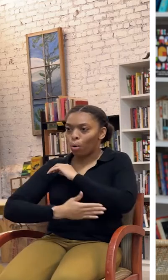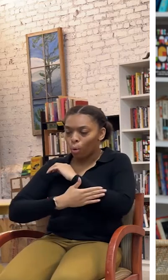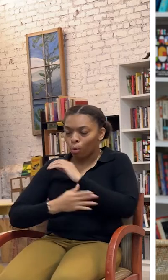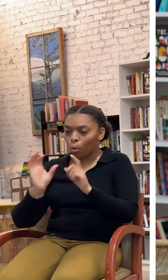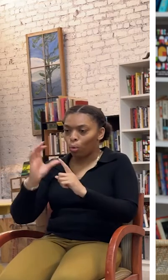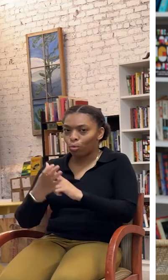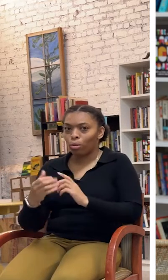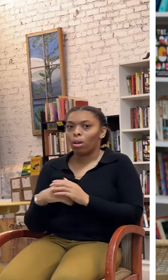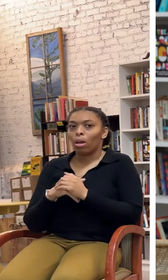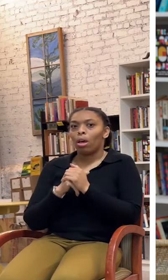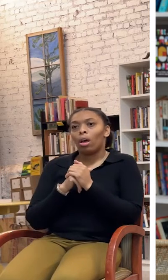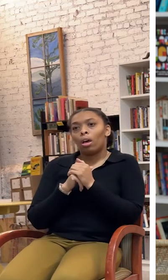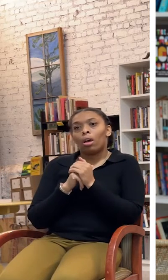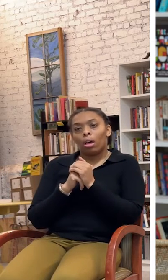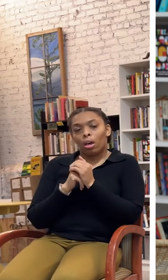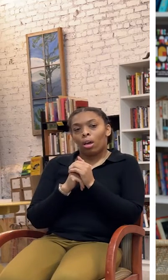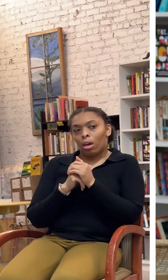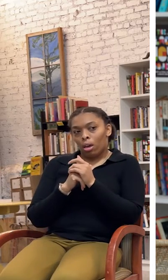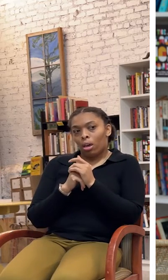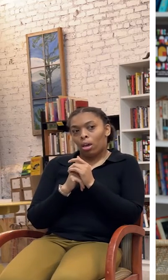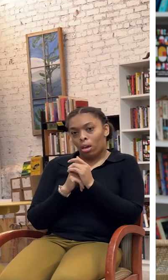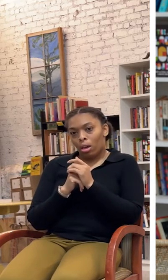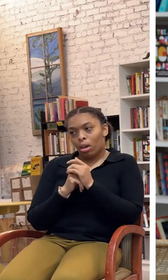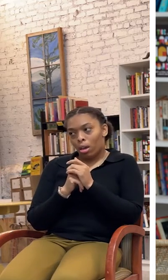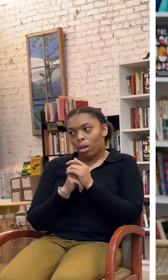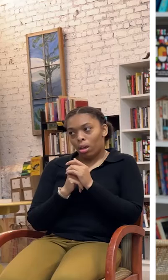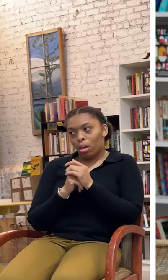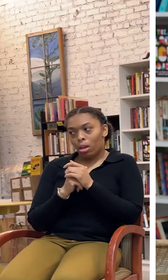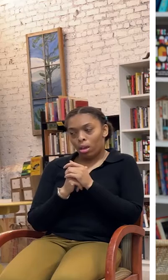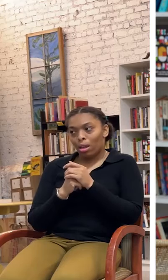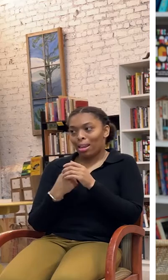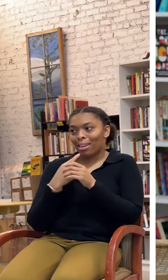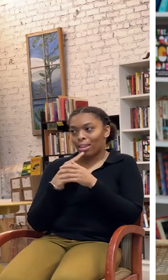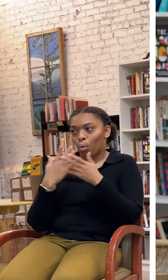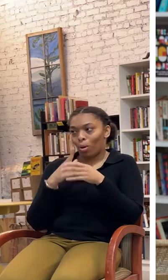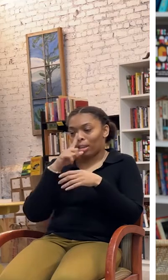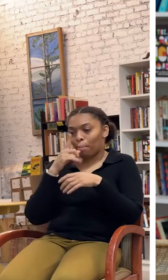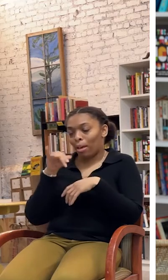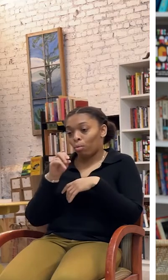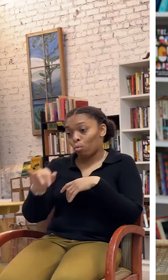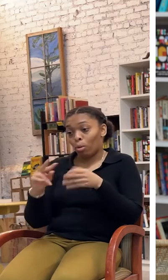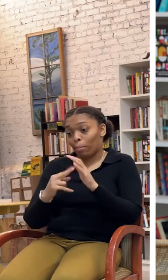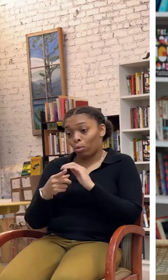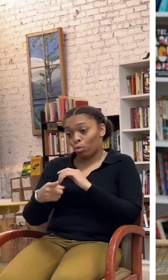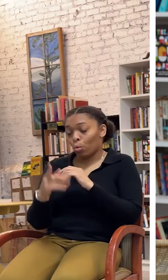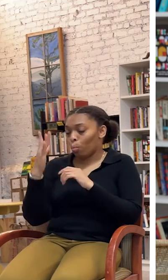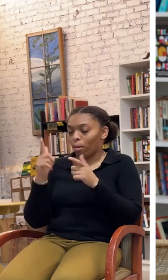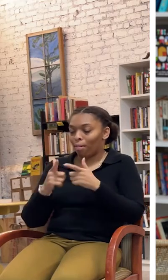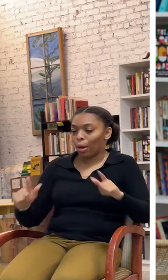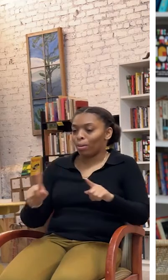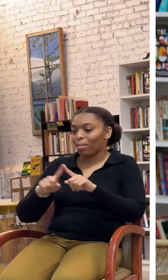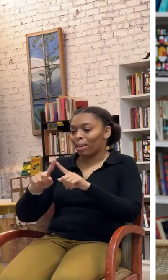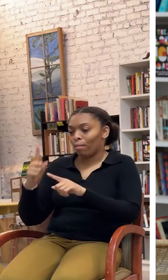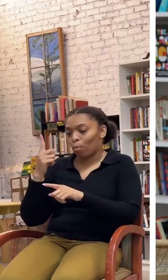everydayness. And that the question can be, how, again, that's why I ask, what does Black joy mean to you? Because language is such a different thing for each